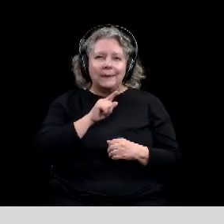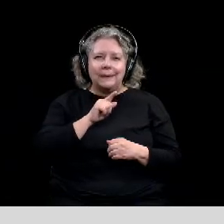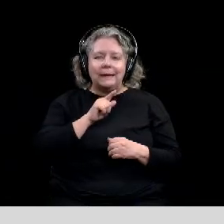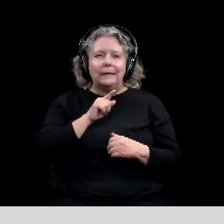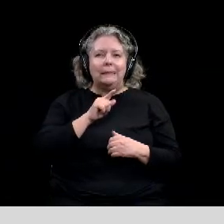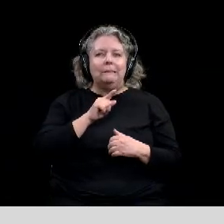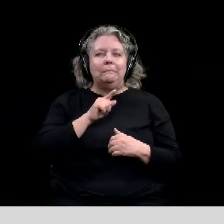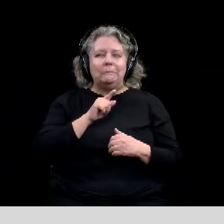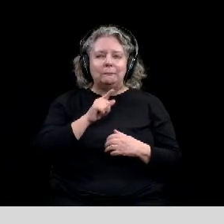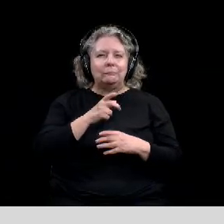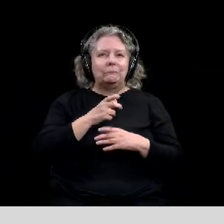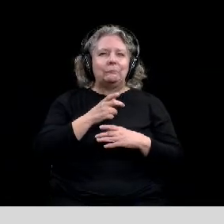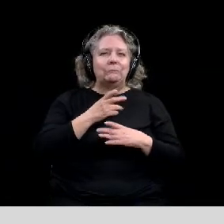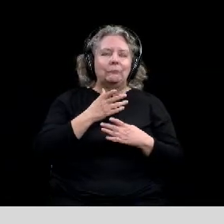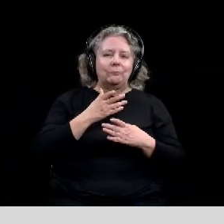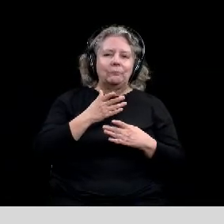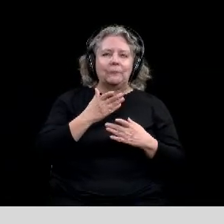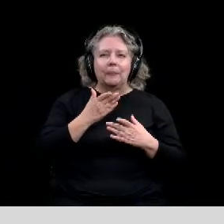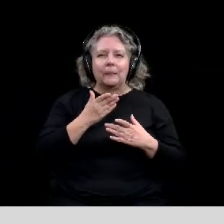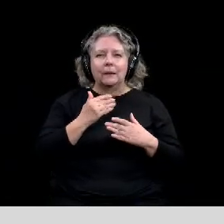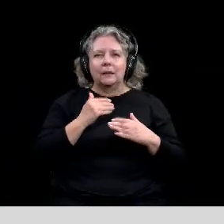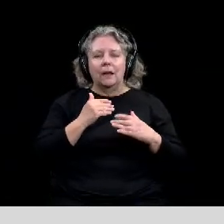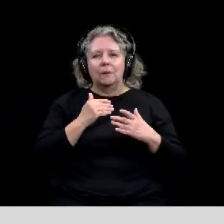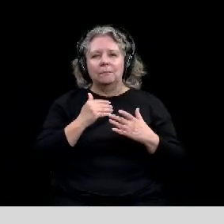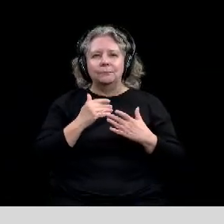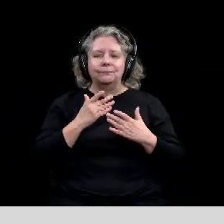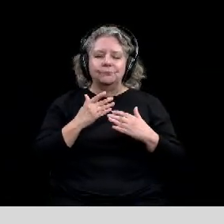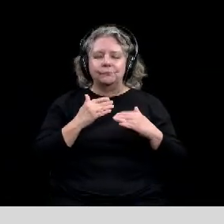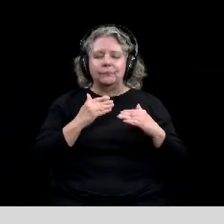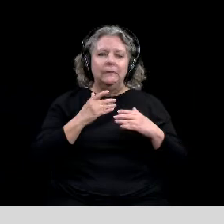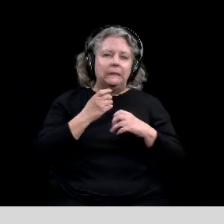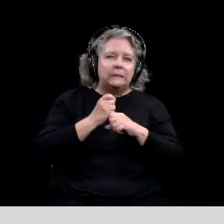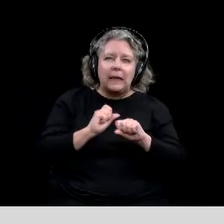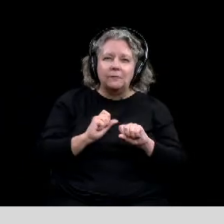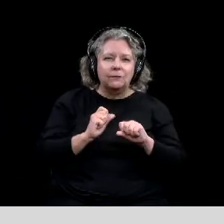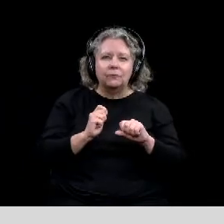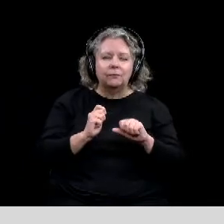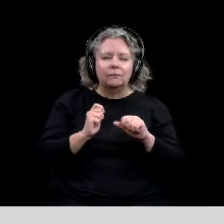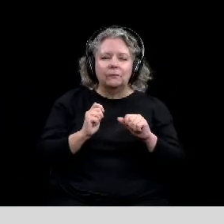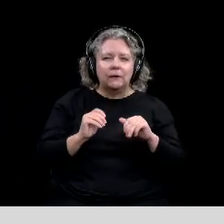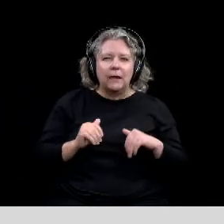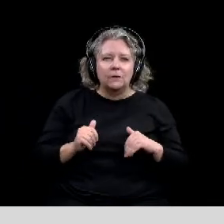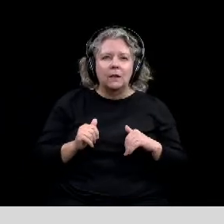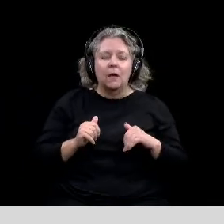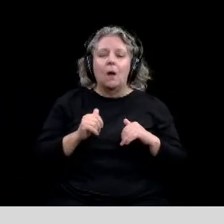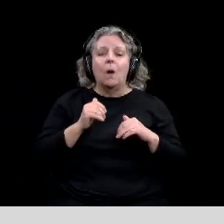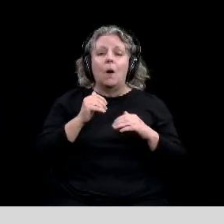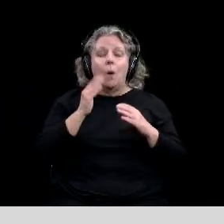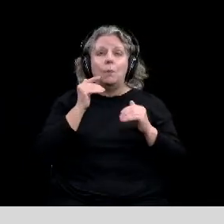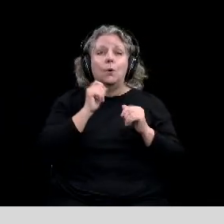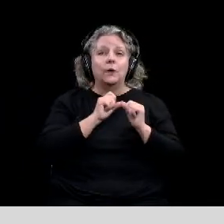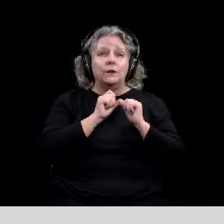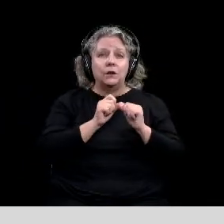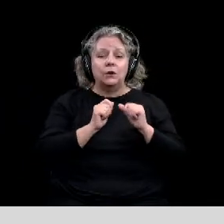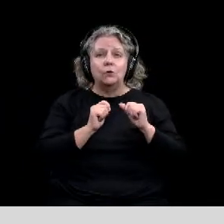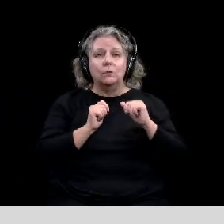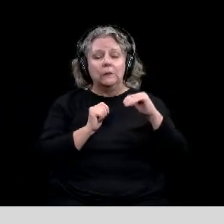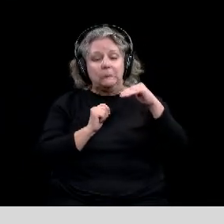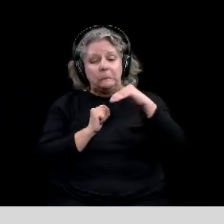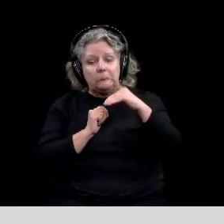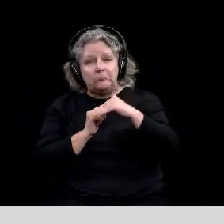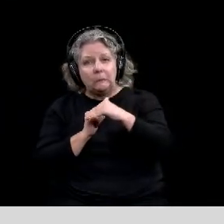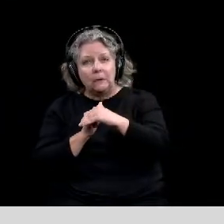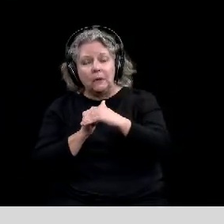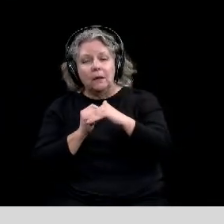week or two we'll see a steady downward trend, but it might be a little premature yet to be optimistic.